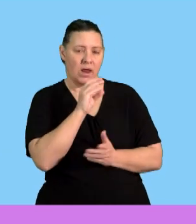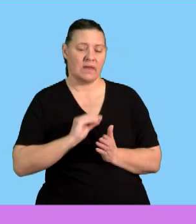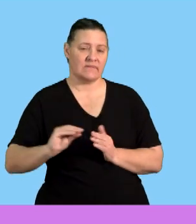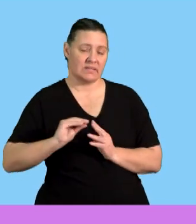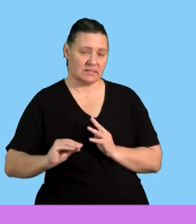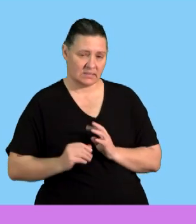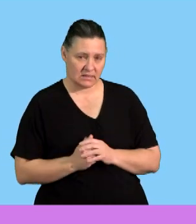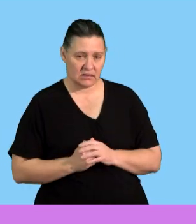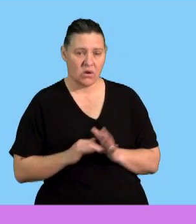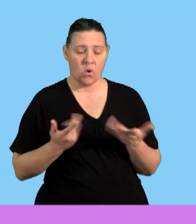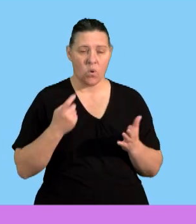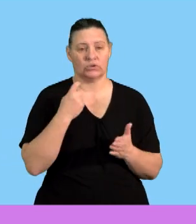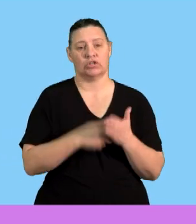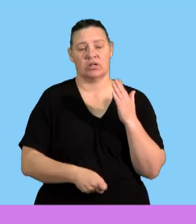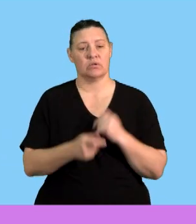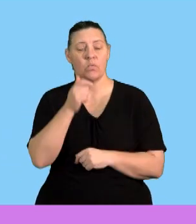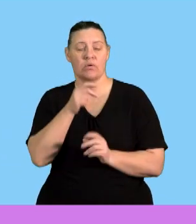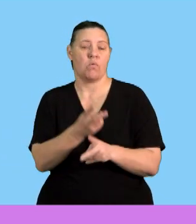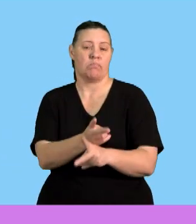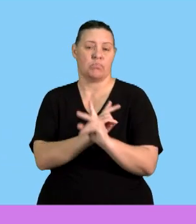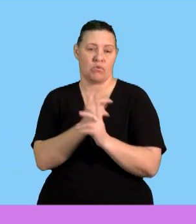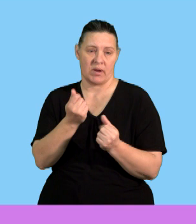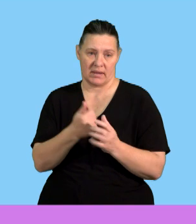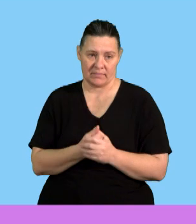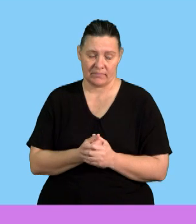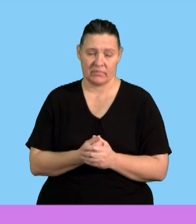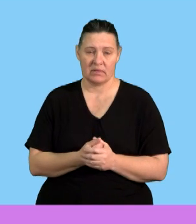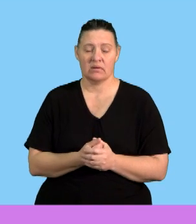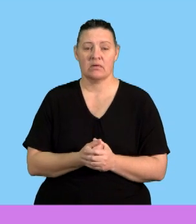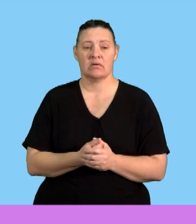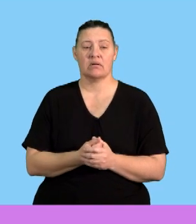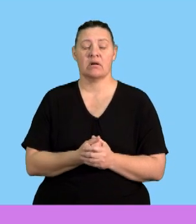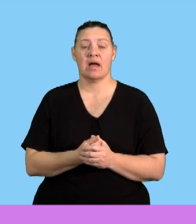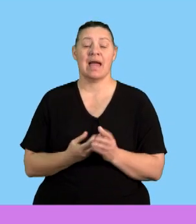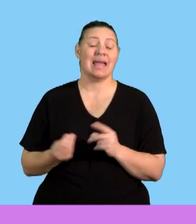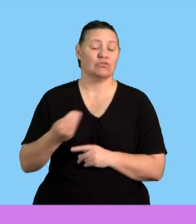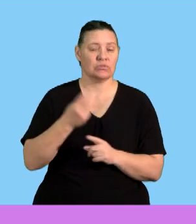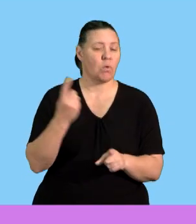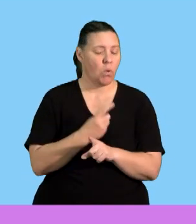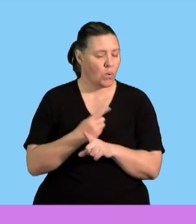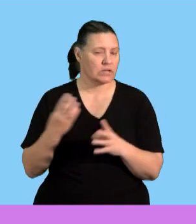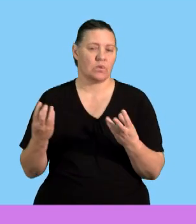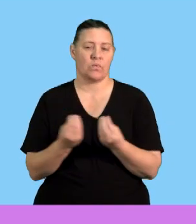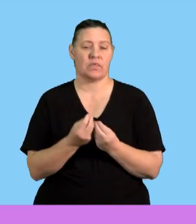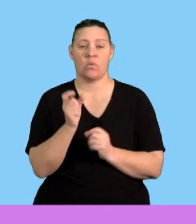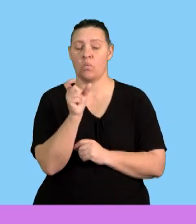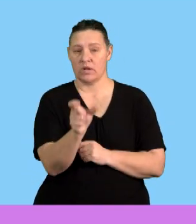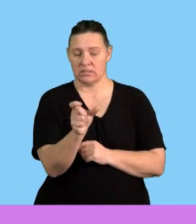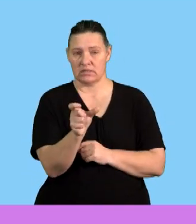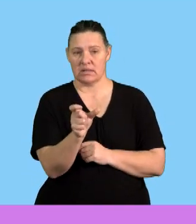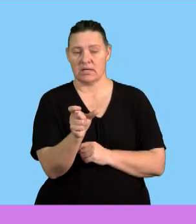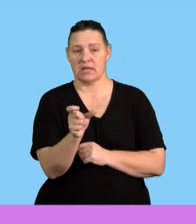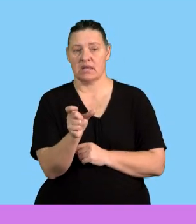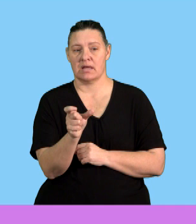investment or charged when you borrow money. Interest always goes together with the word